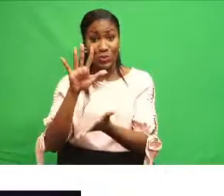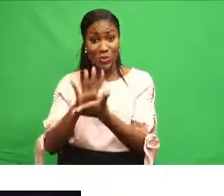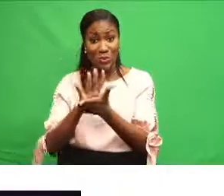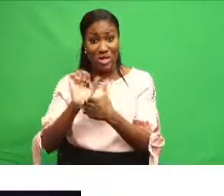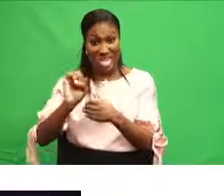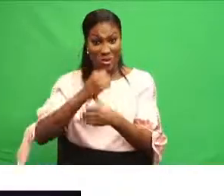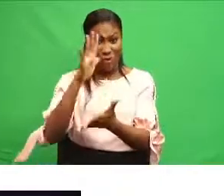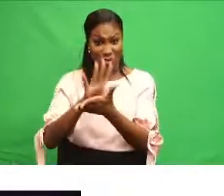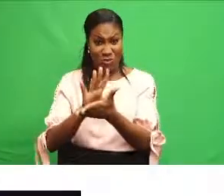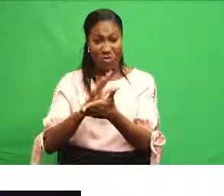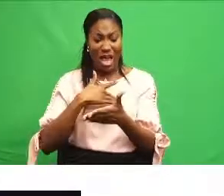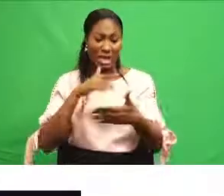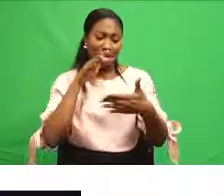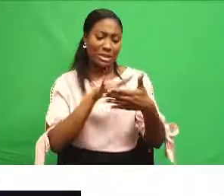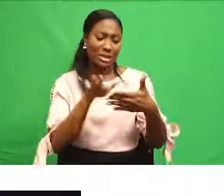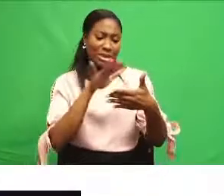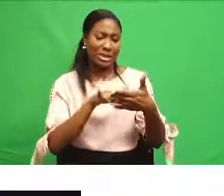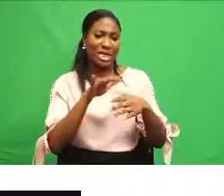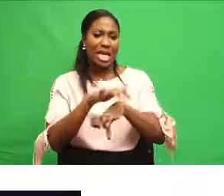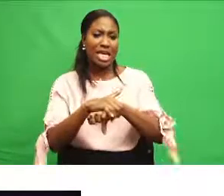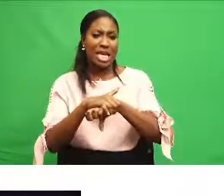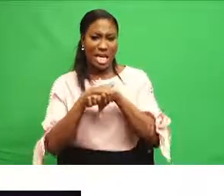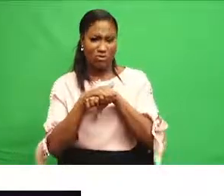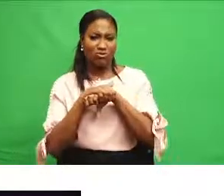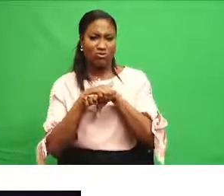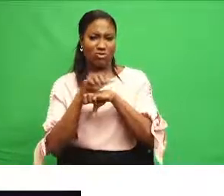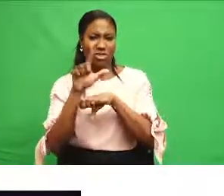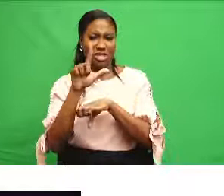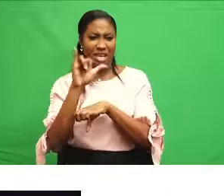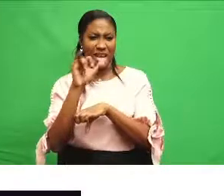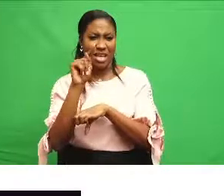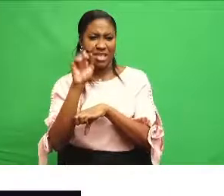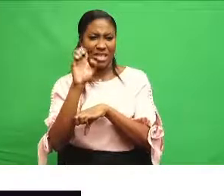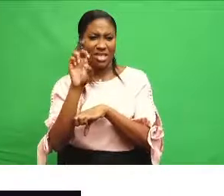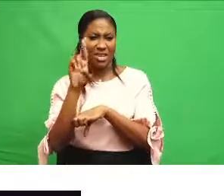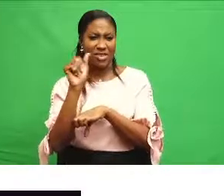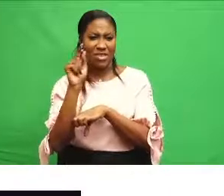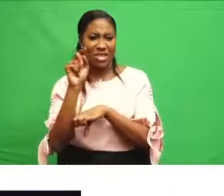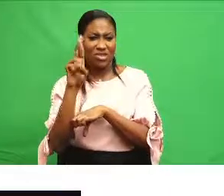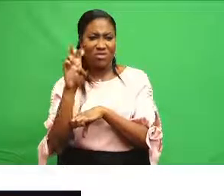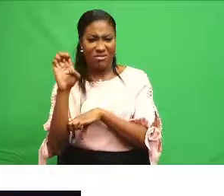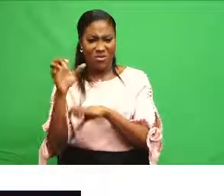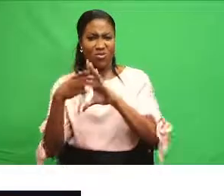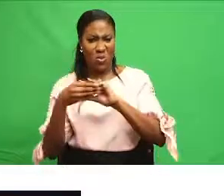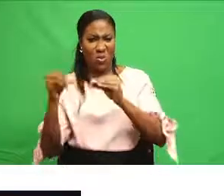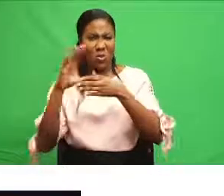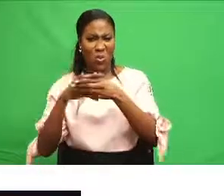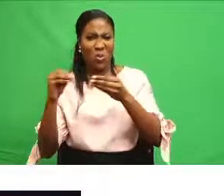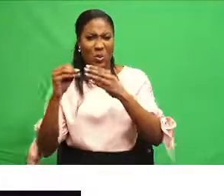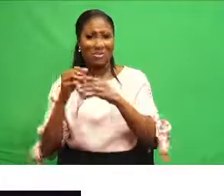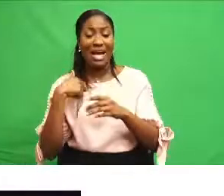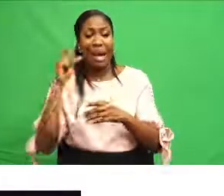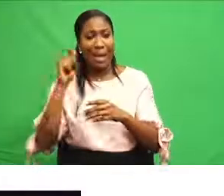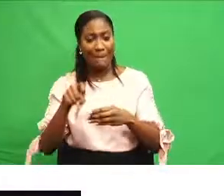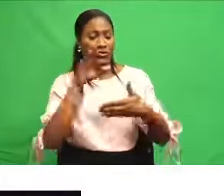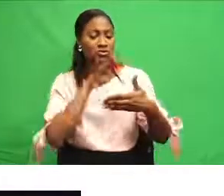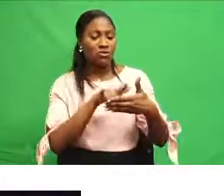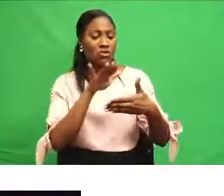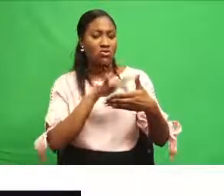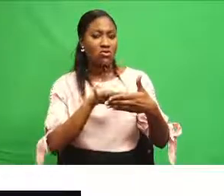English literature. And we had to do Lord Byron, and we had to do the Vision of